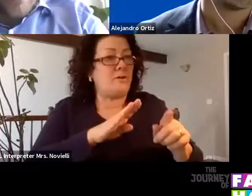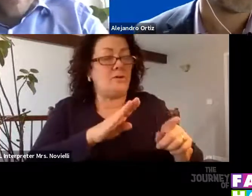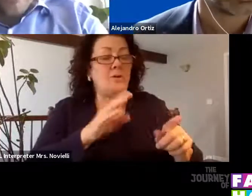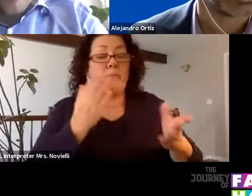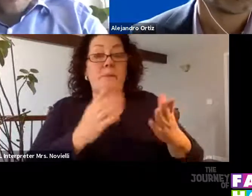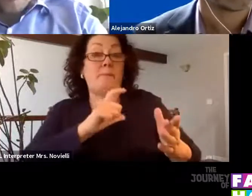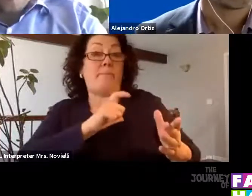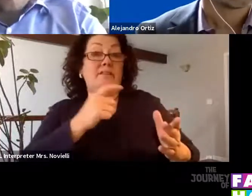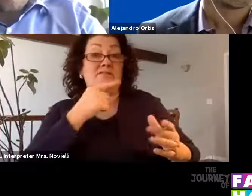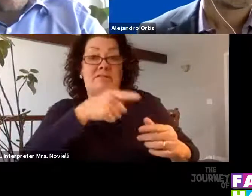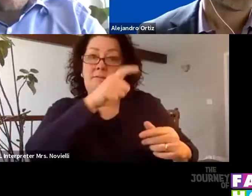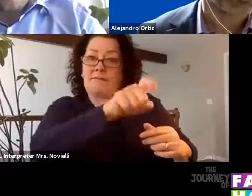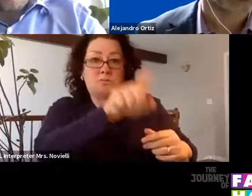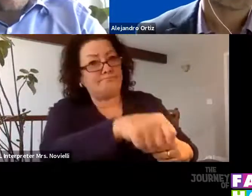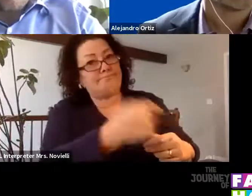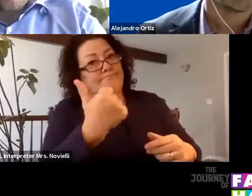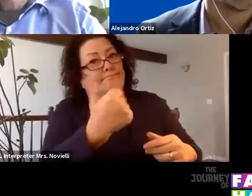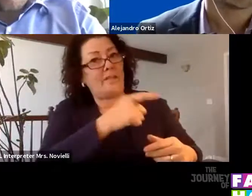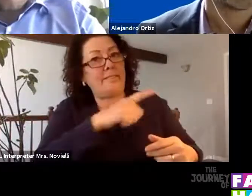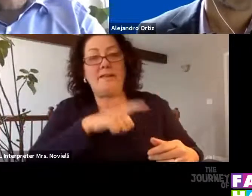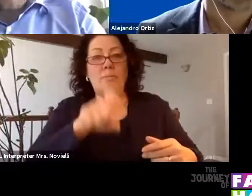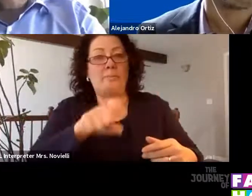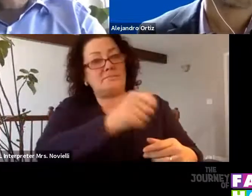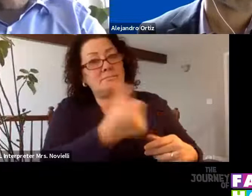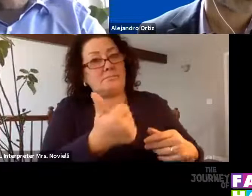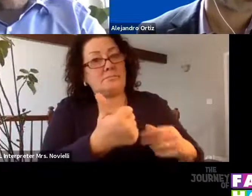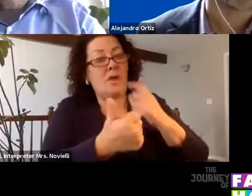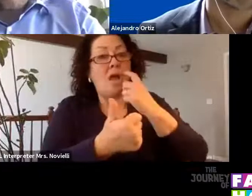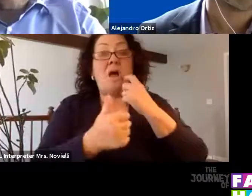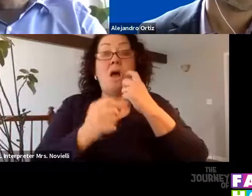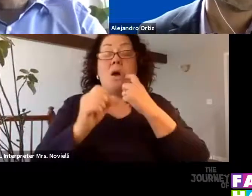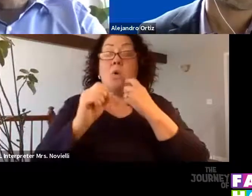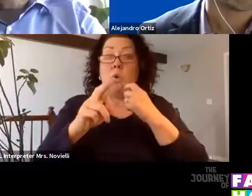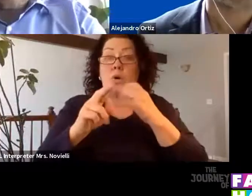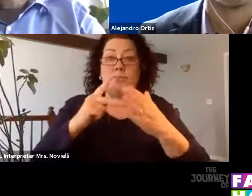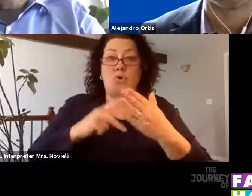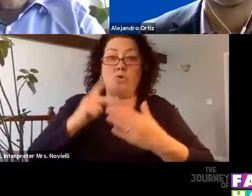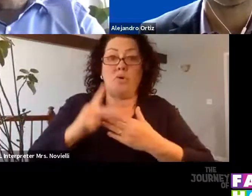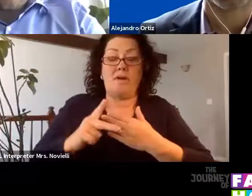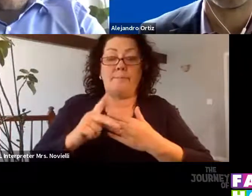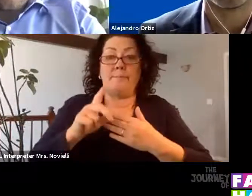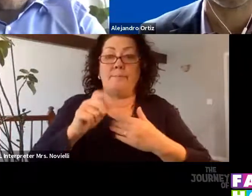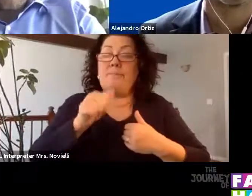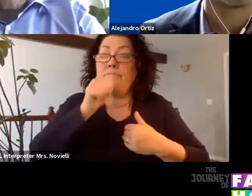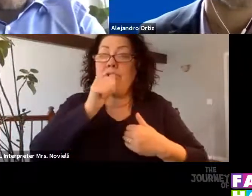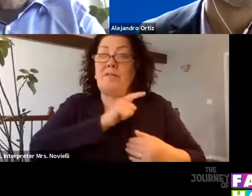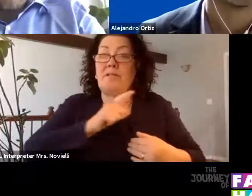eyes eviction, or these programs require that the private landlords run criminal background